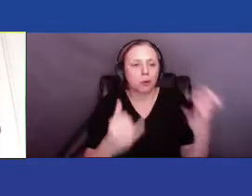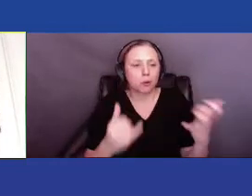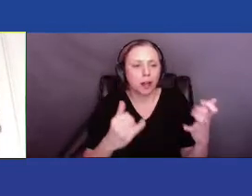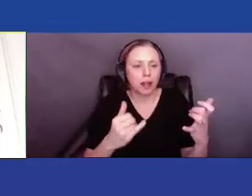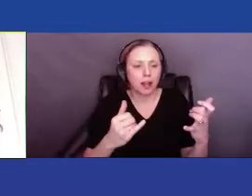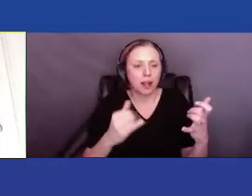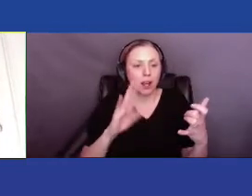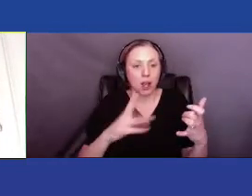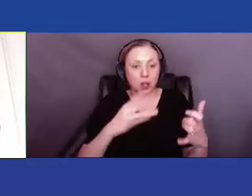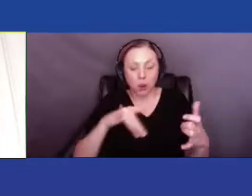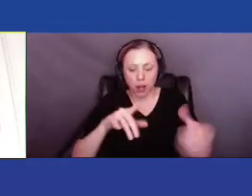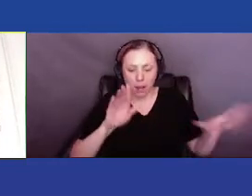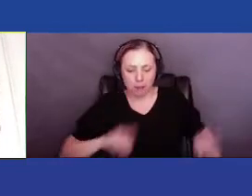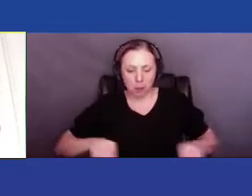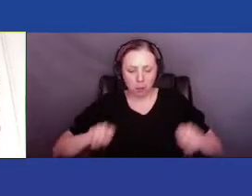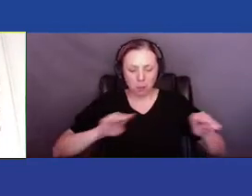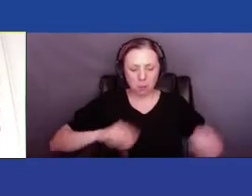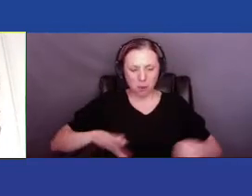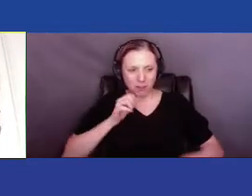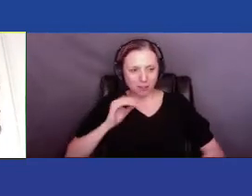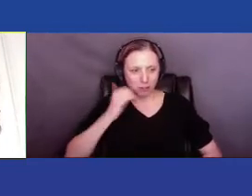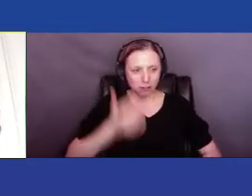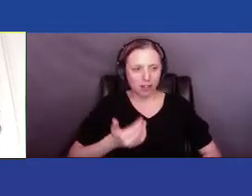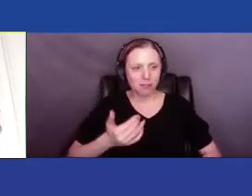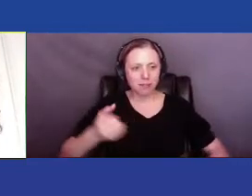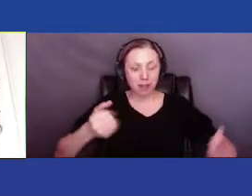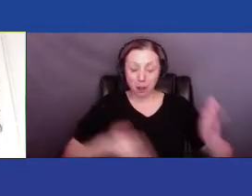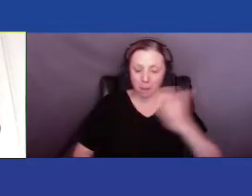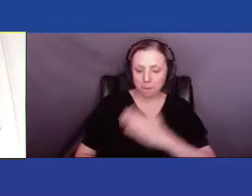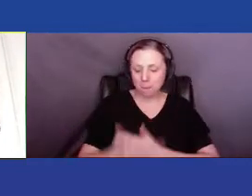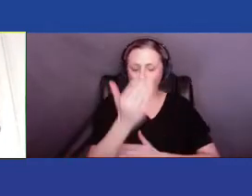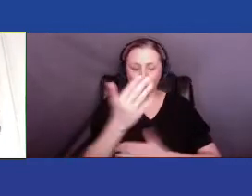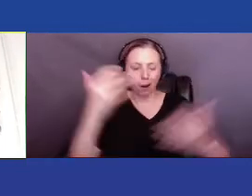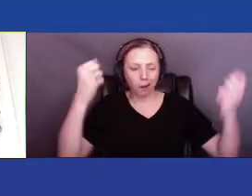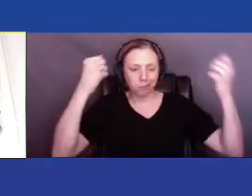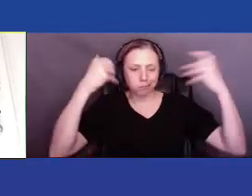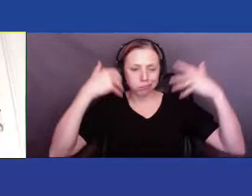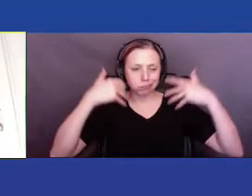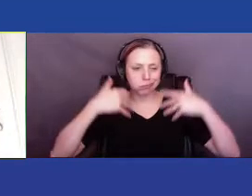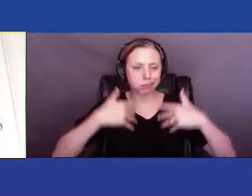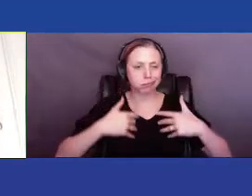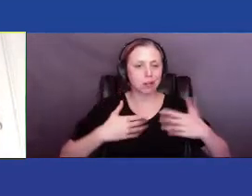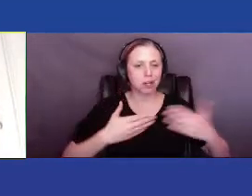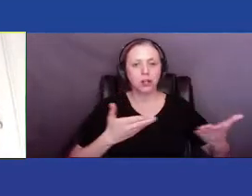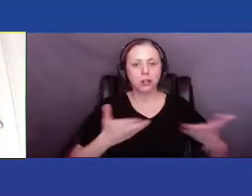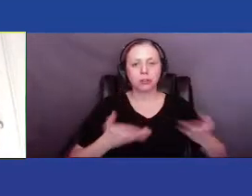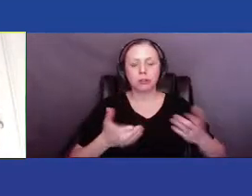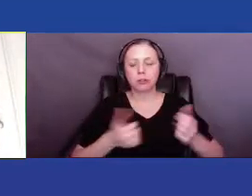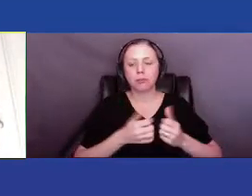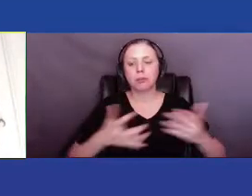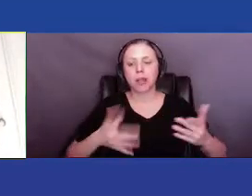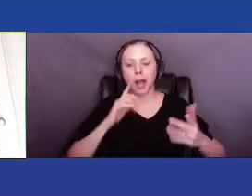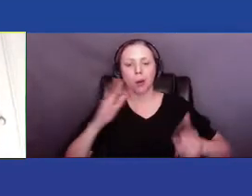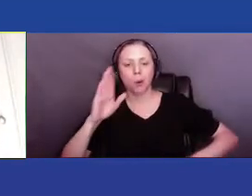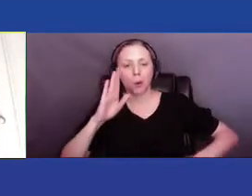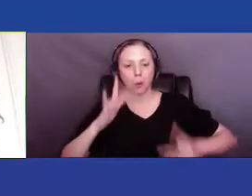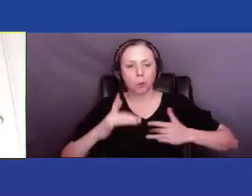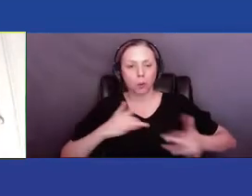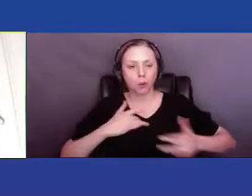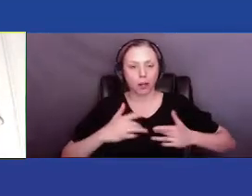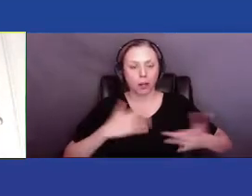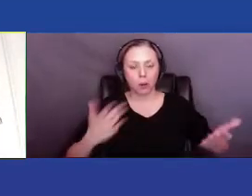your hips past shame, sweat into morning, serve without worrying